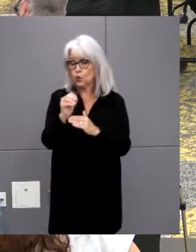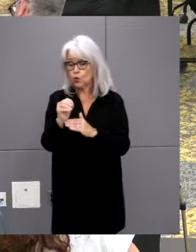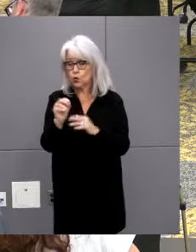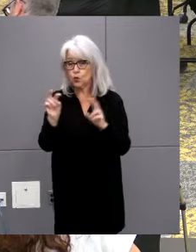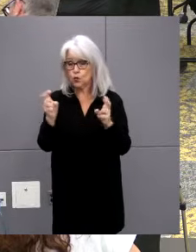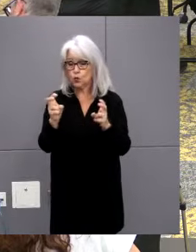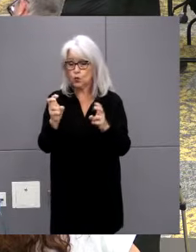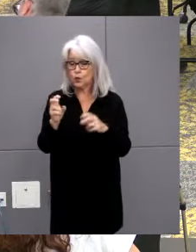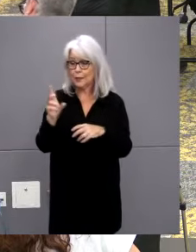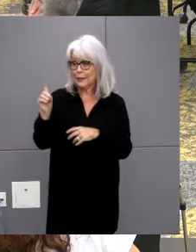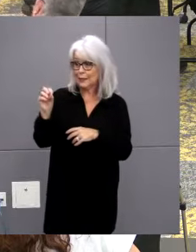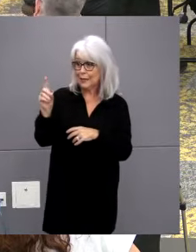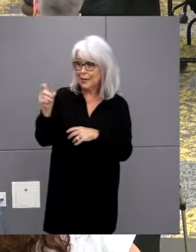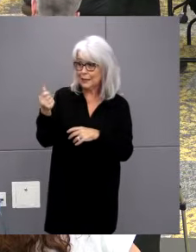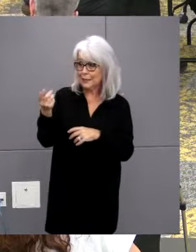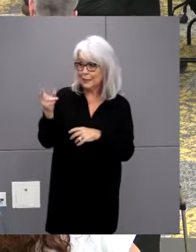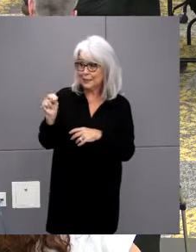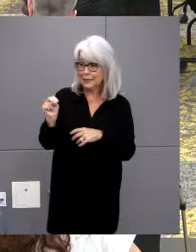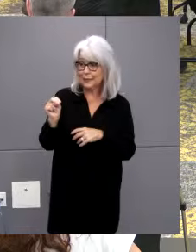Trustee Dotson?